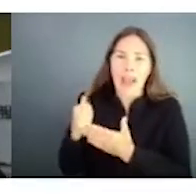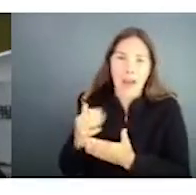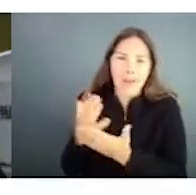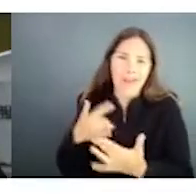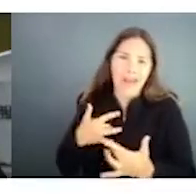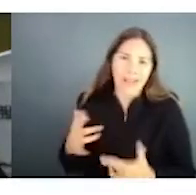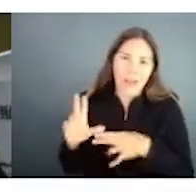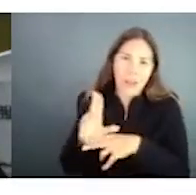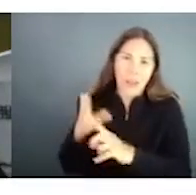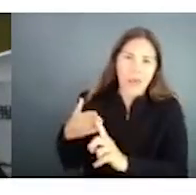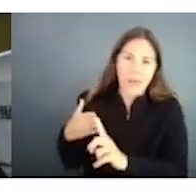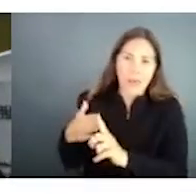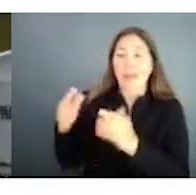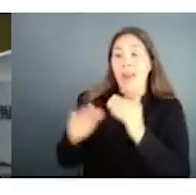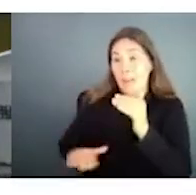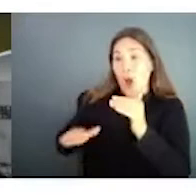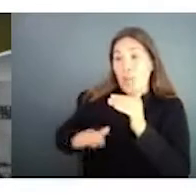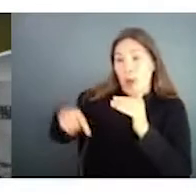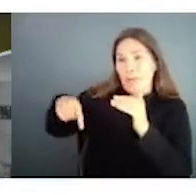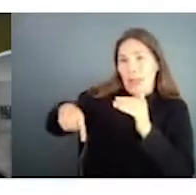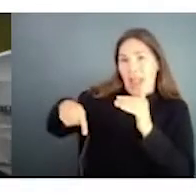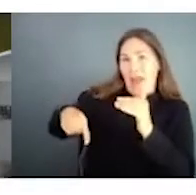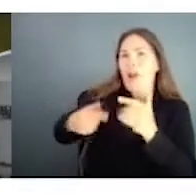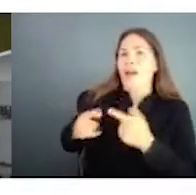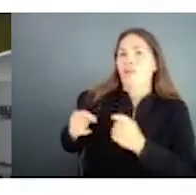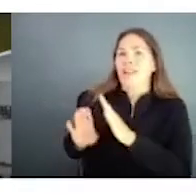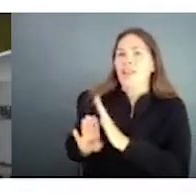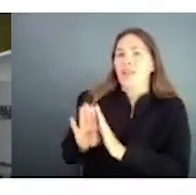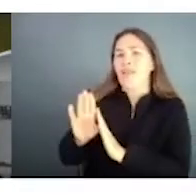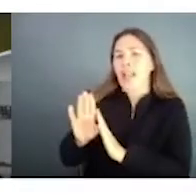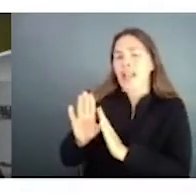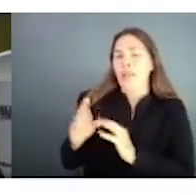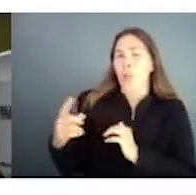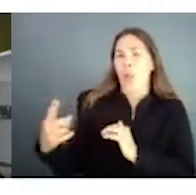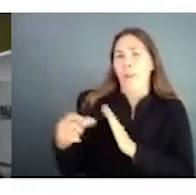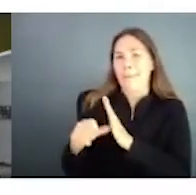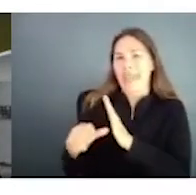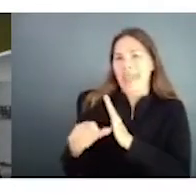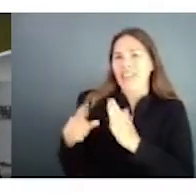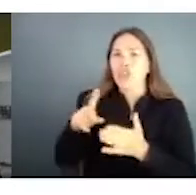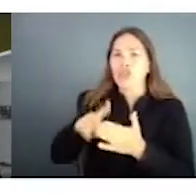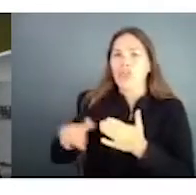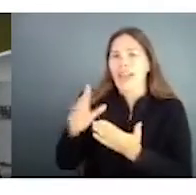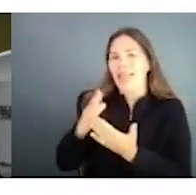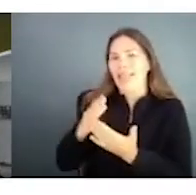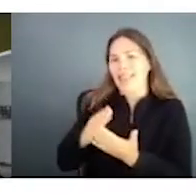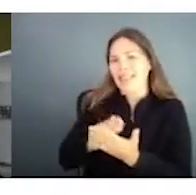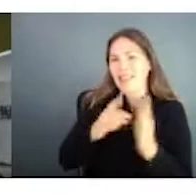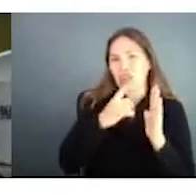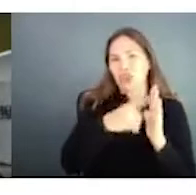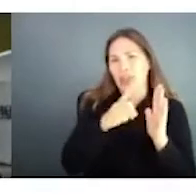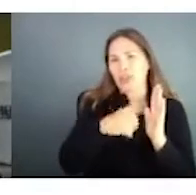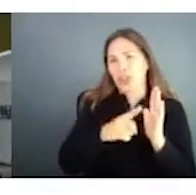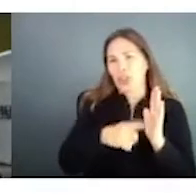mostly. And down on the bottom, I'm trying to develop this 1-page checklist. So whenever the